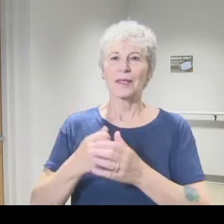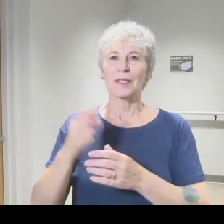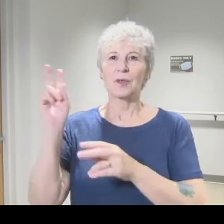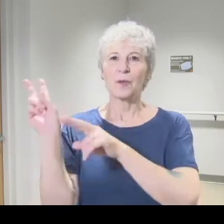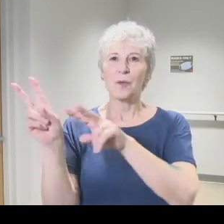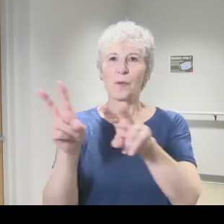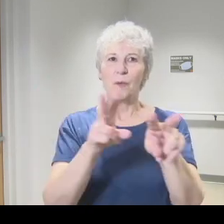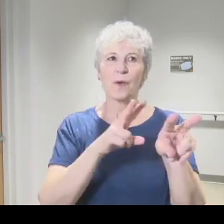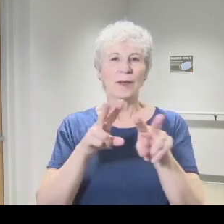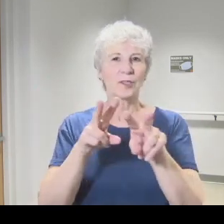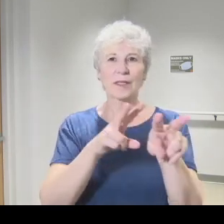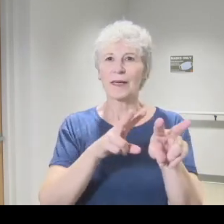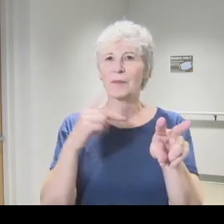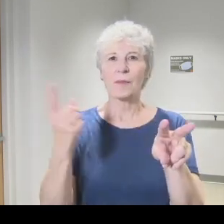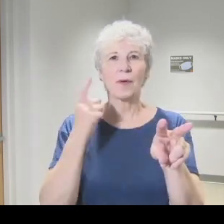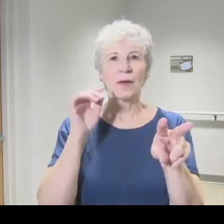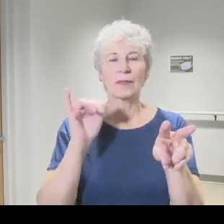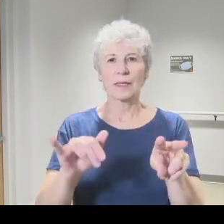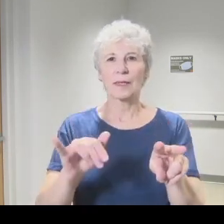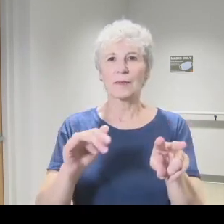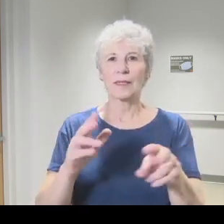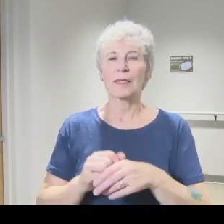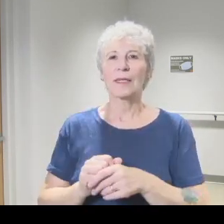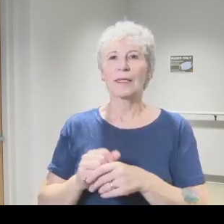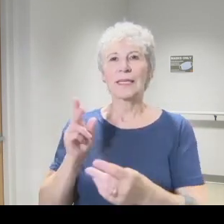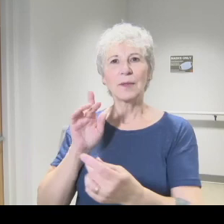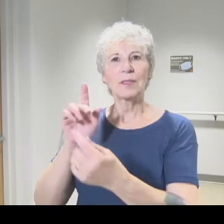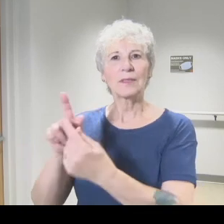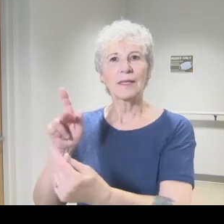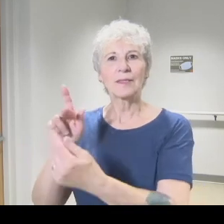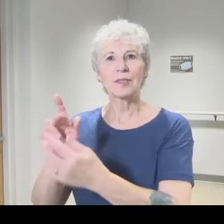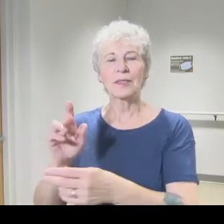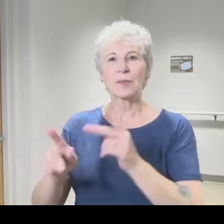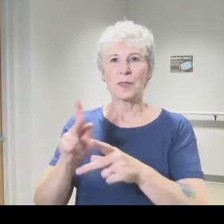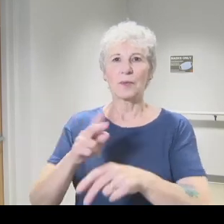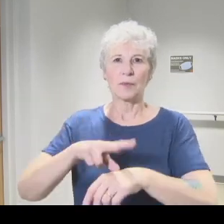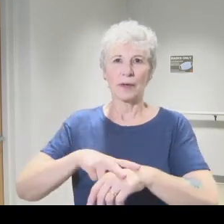that they would reach the people of Paraguay in a mighty way for you, Lord.